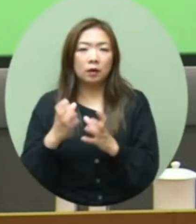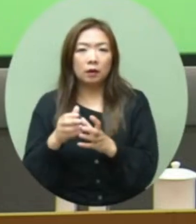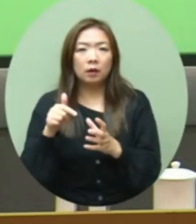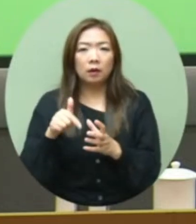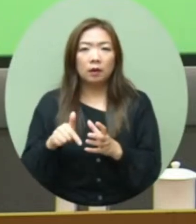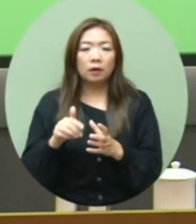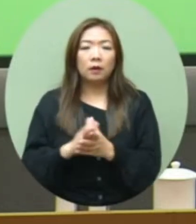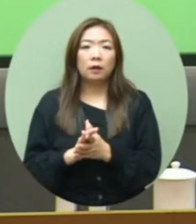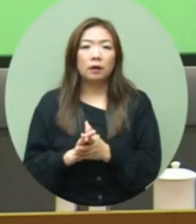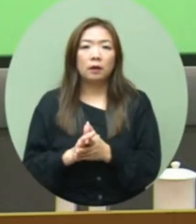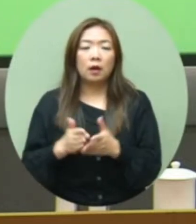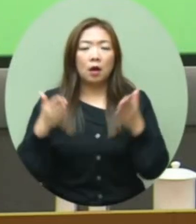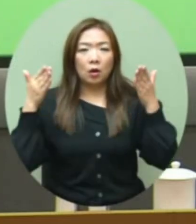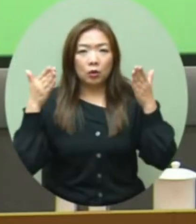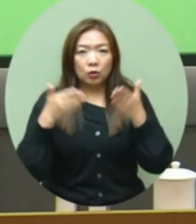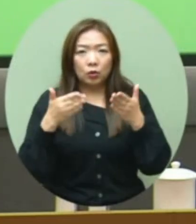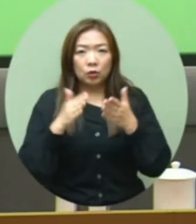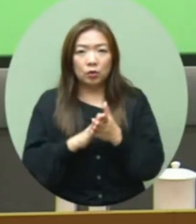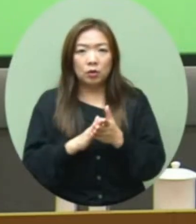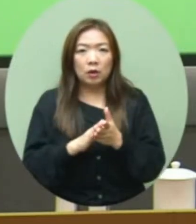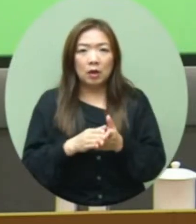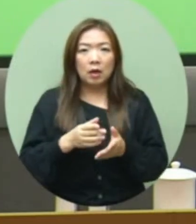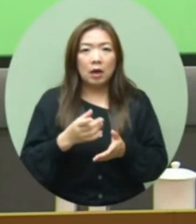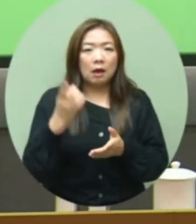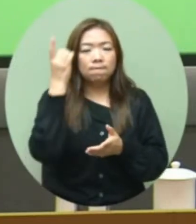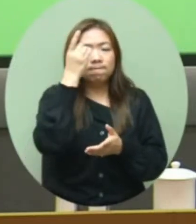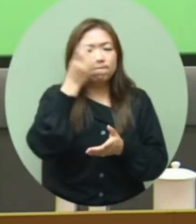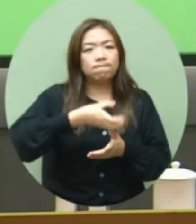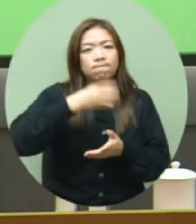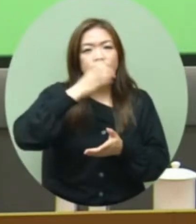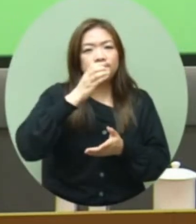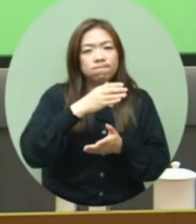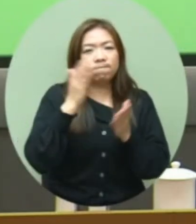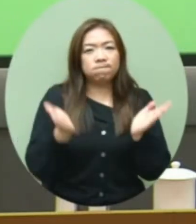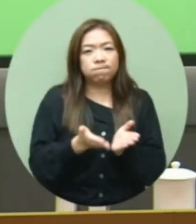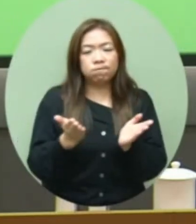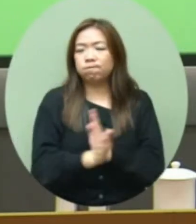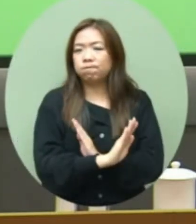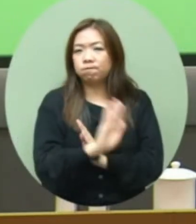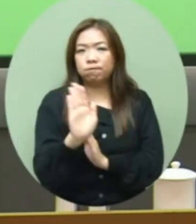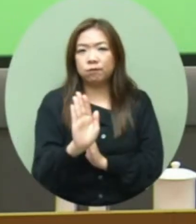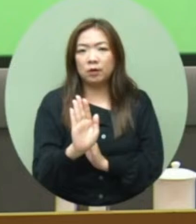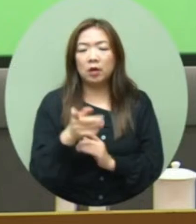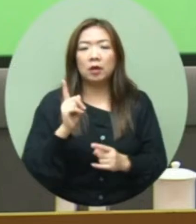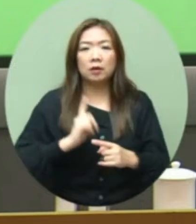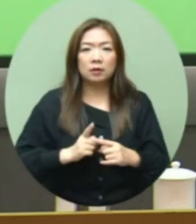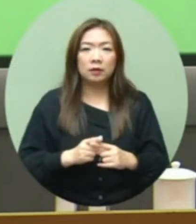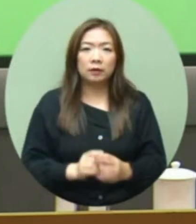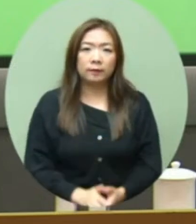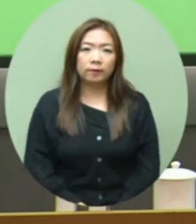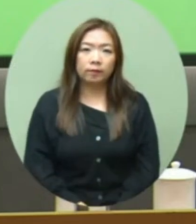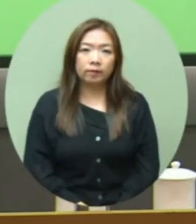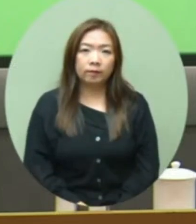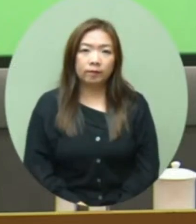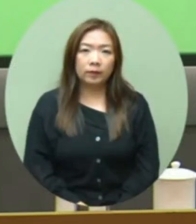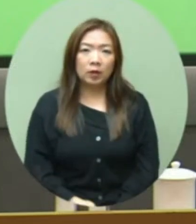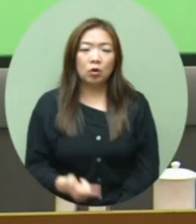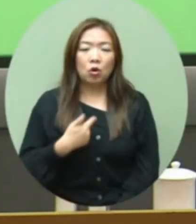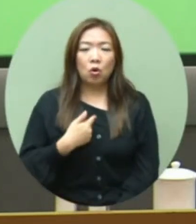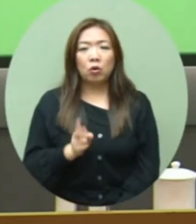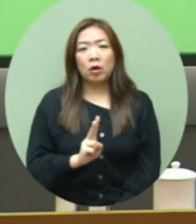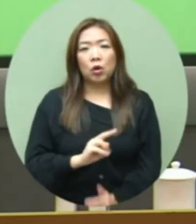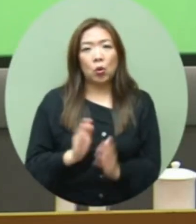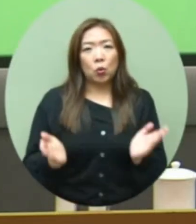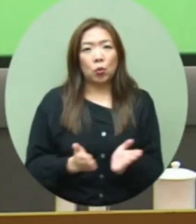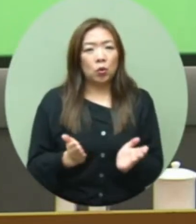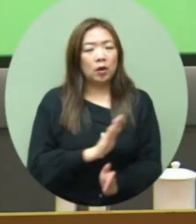First of all, I'd like to say that I fully understand the concern of the healthcare